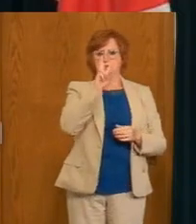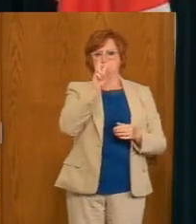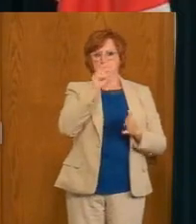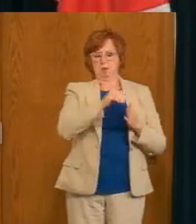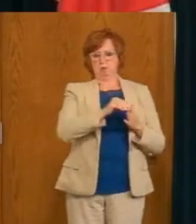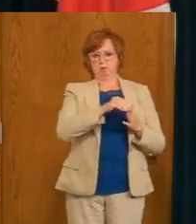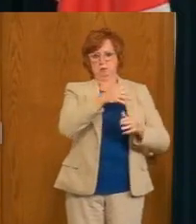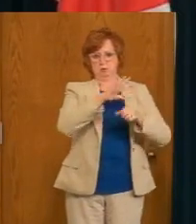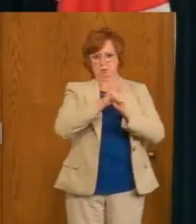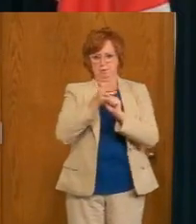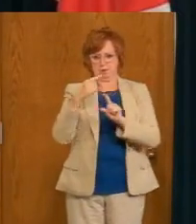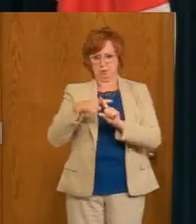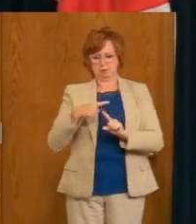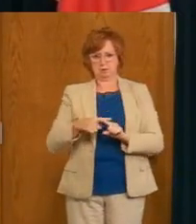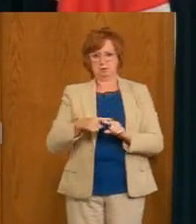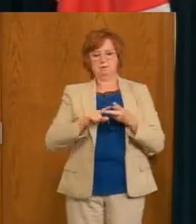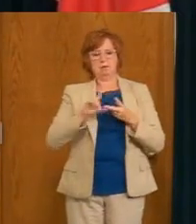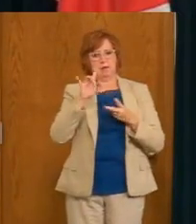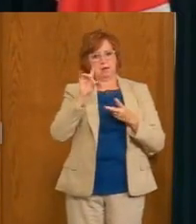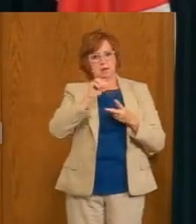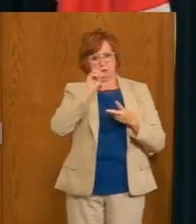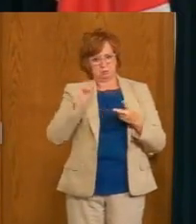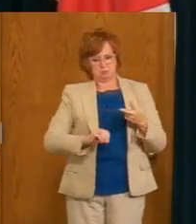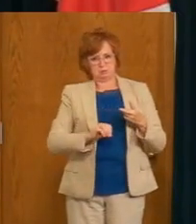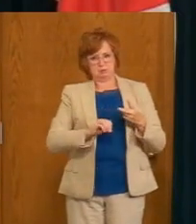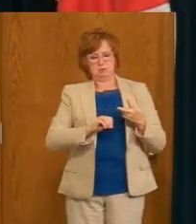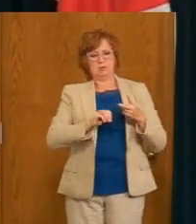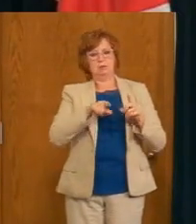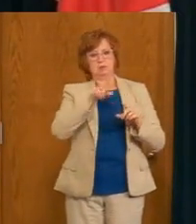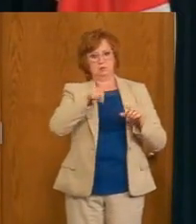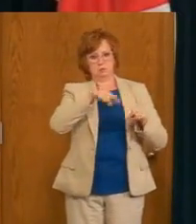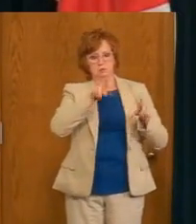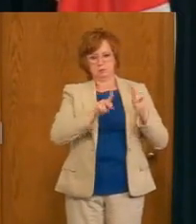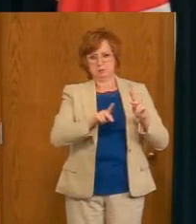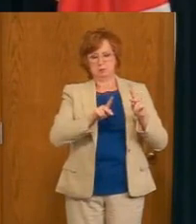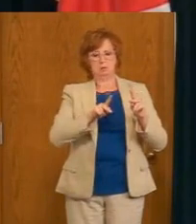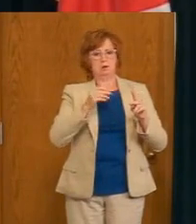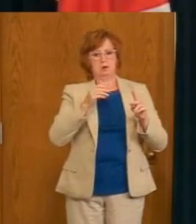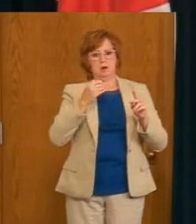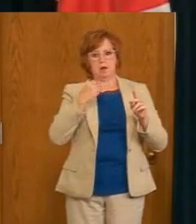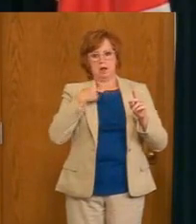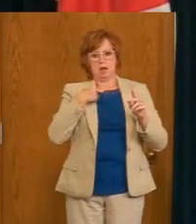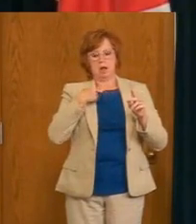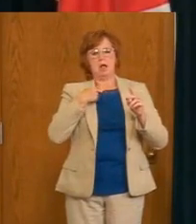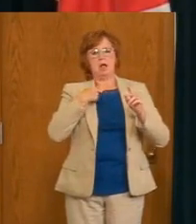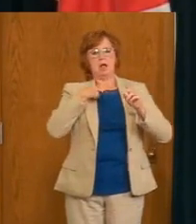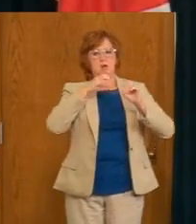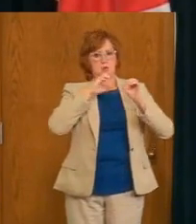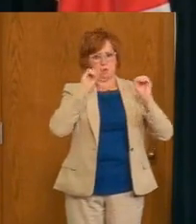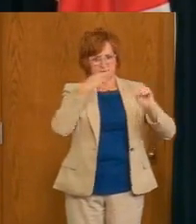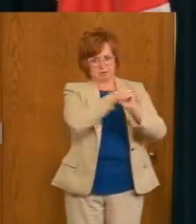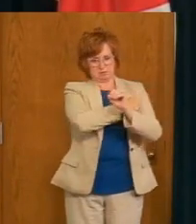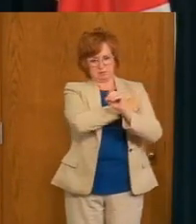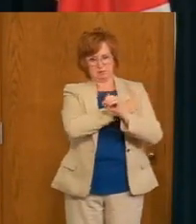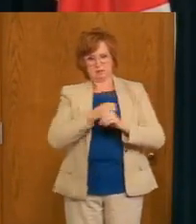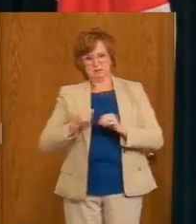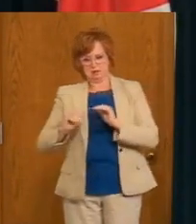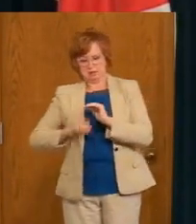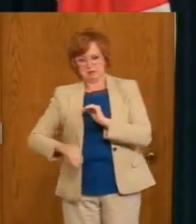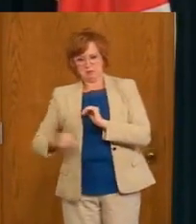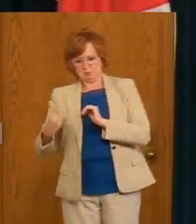were unvaccinated. Fewer than 2% of those cases were people that were fully vaccinated.